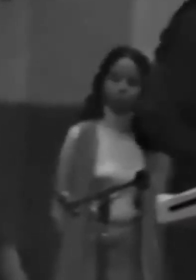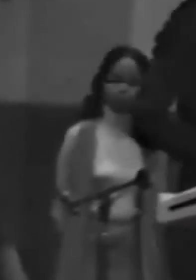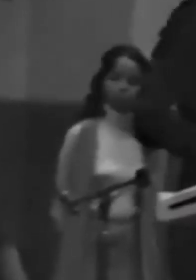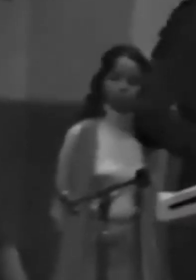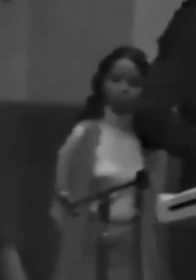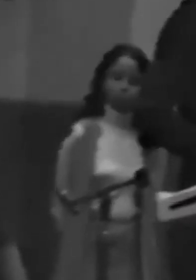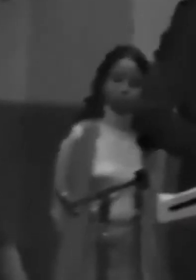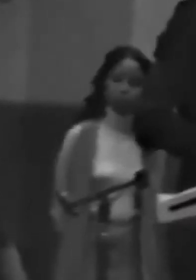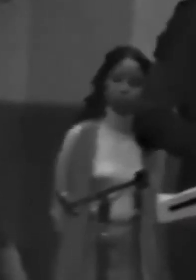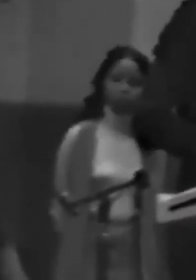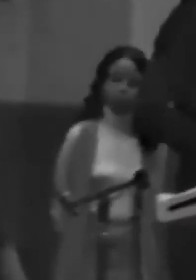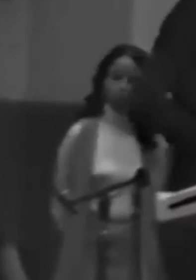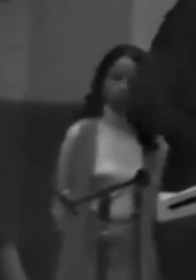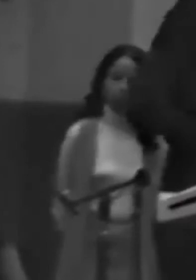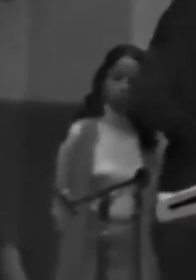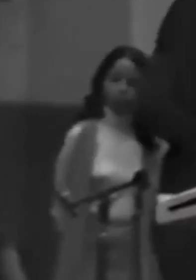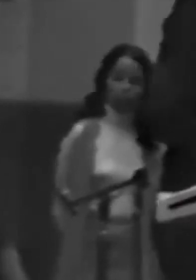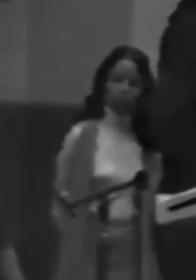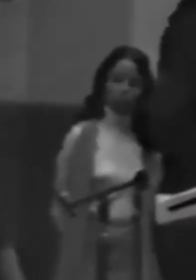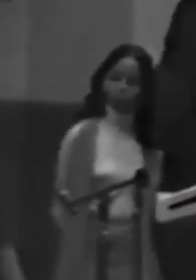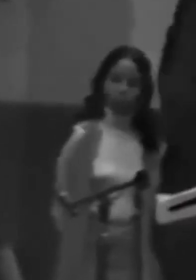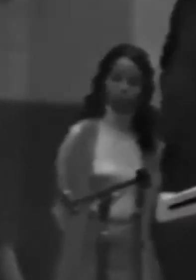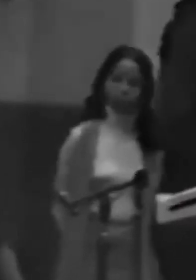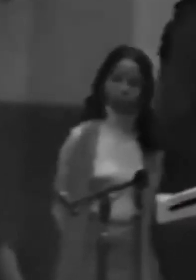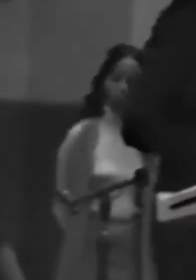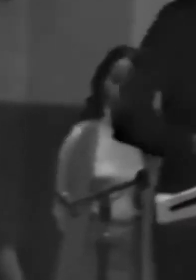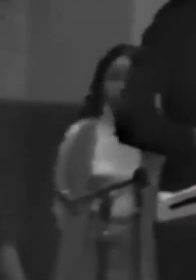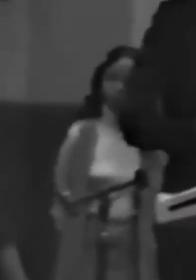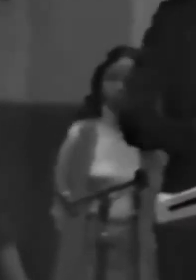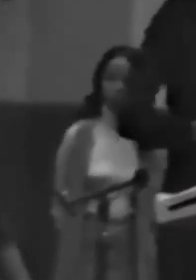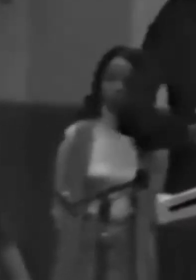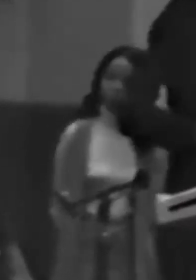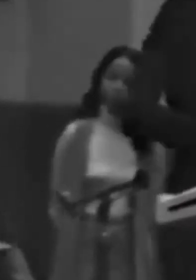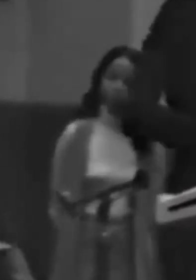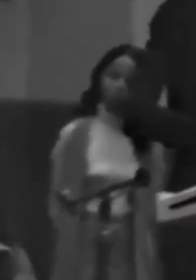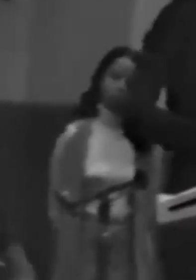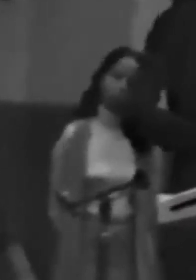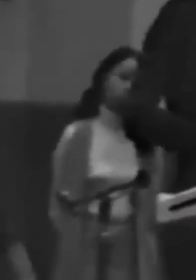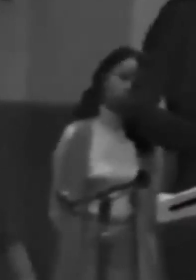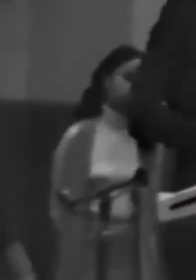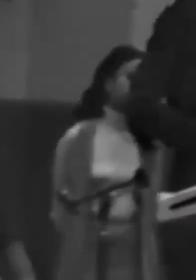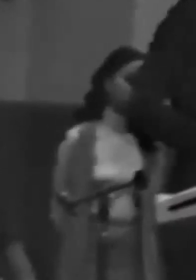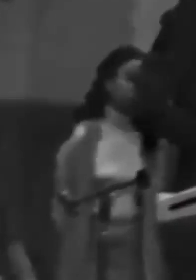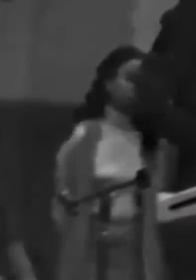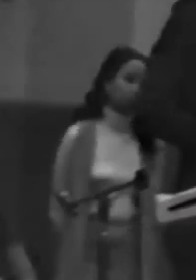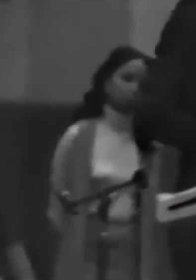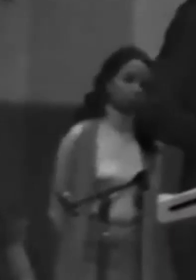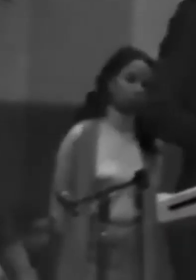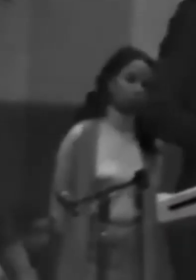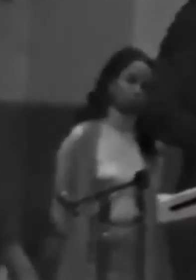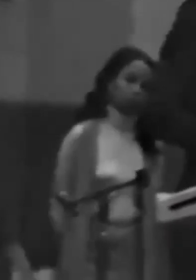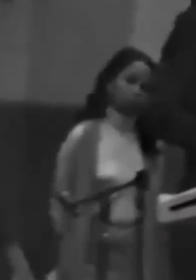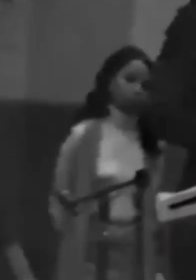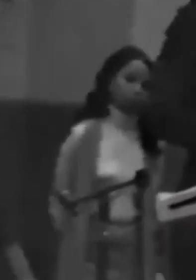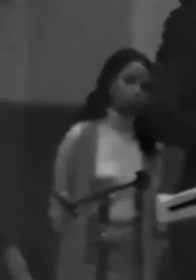age recipients. And you see, Nixon kept talking about all these lazy, shiftless, black and brown people who don't